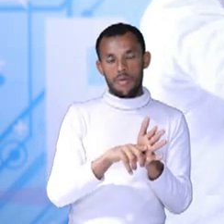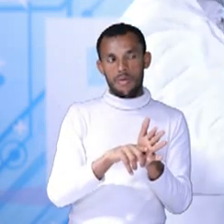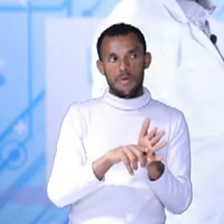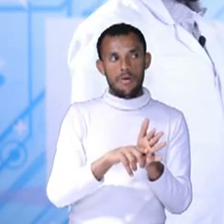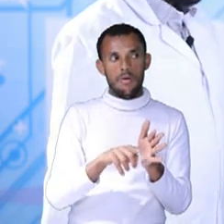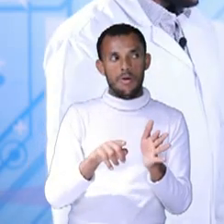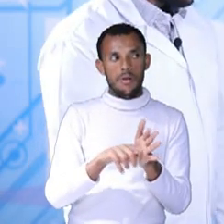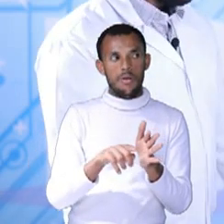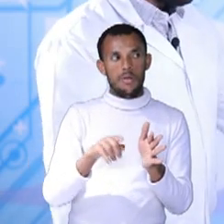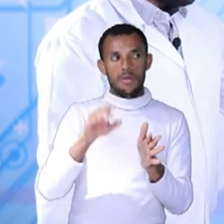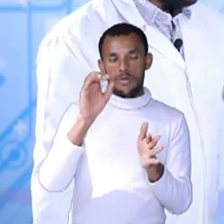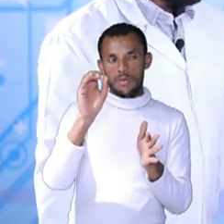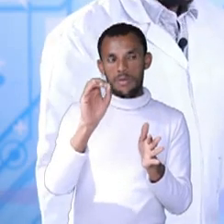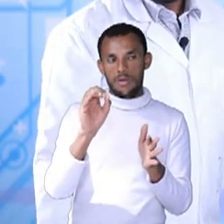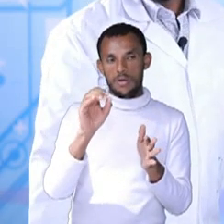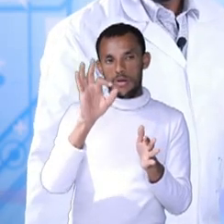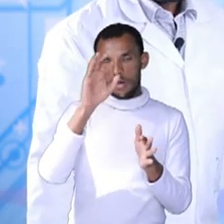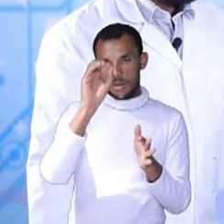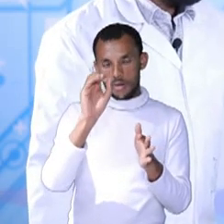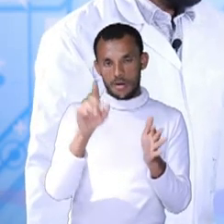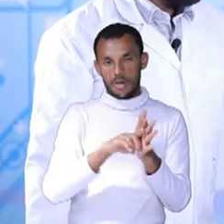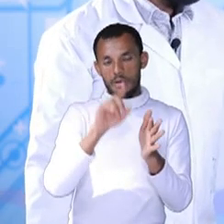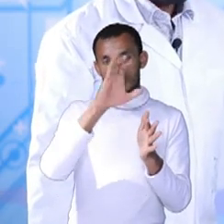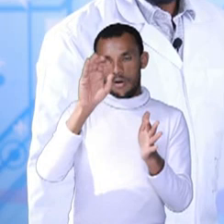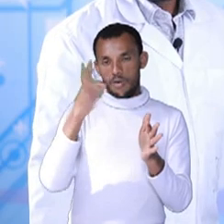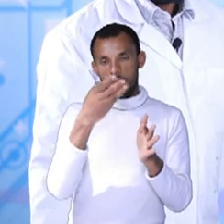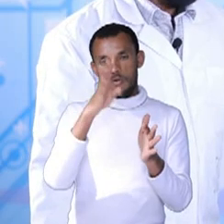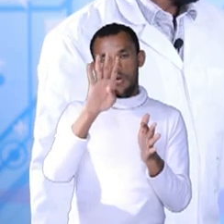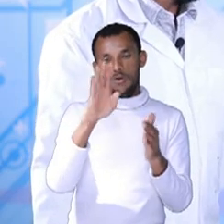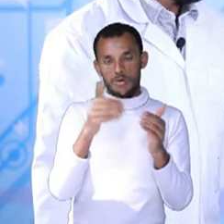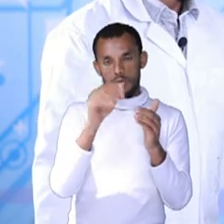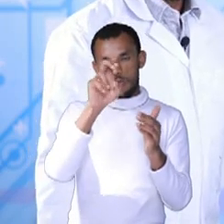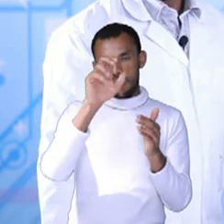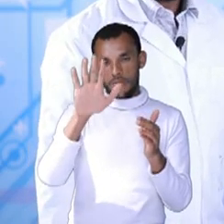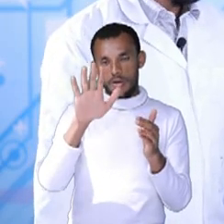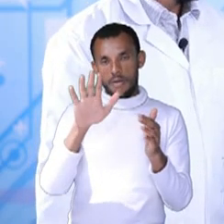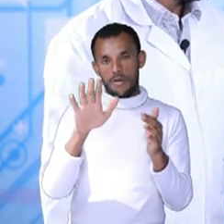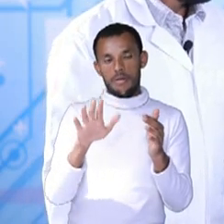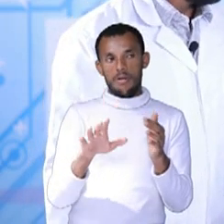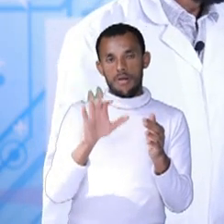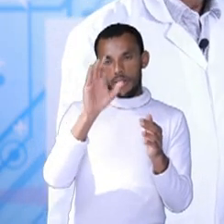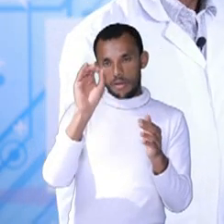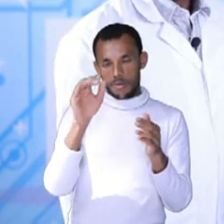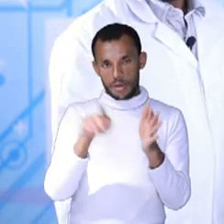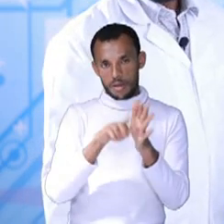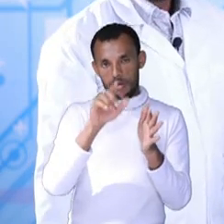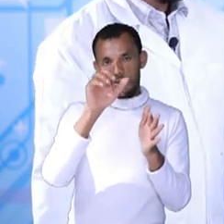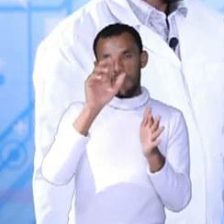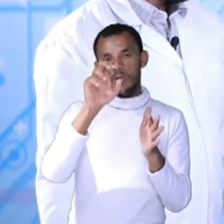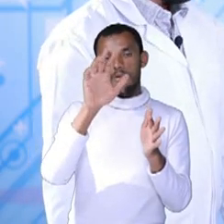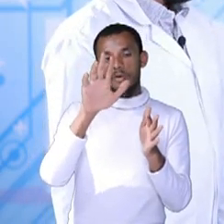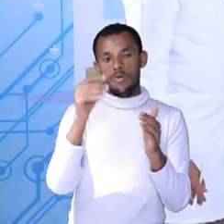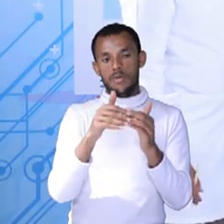0, the whole thing becomes 0. 90 minus 100 over 4. 100 over 4 is 25. 90 minus 25 is this